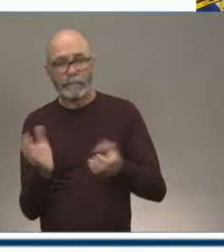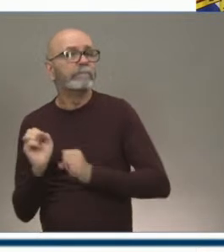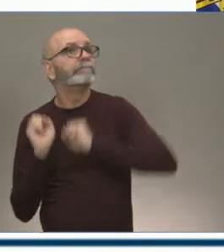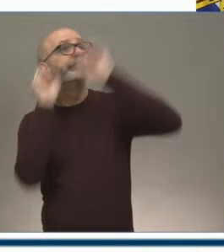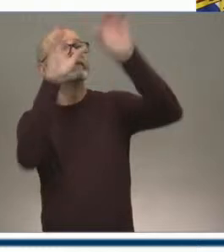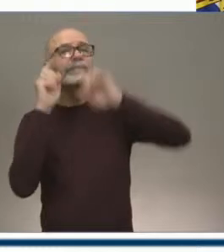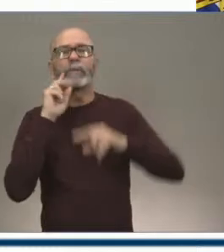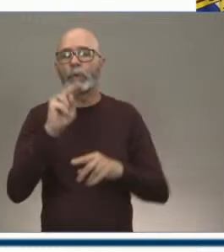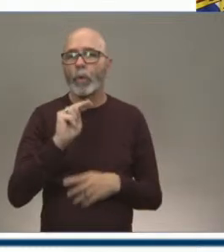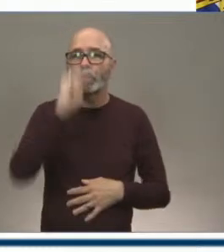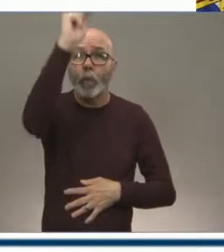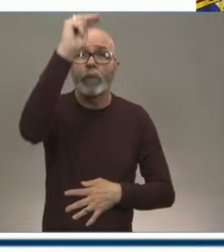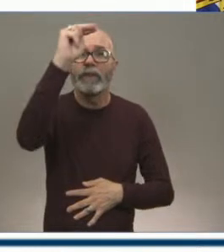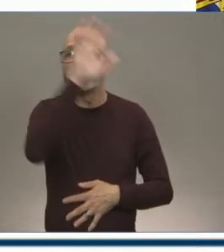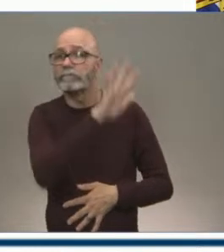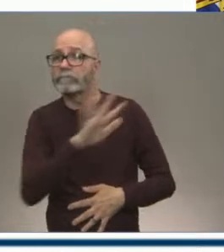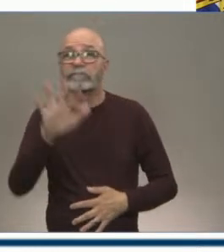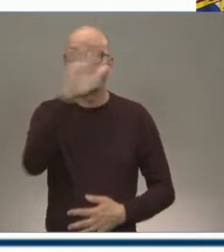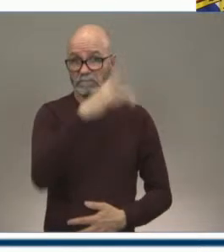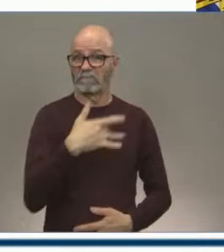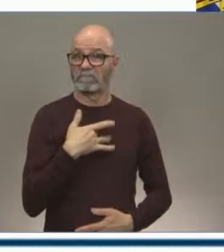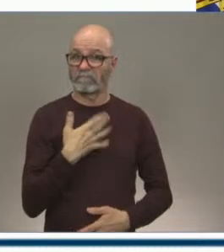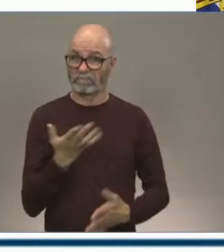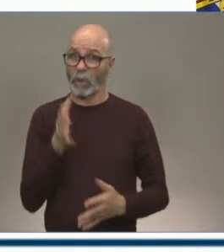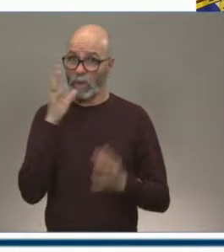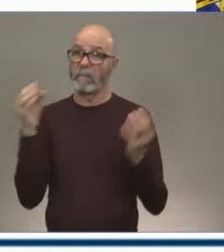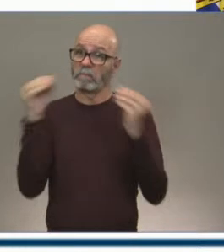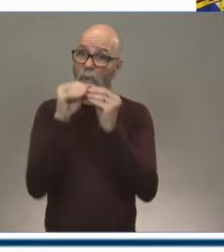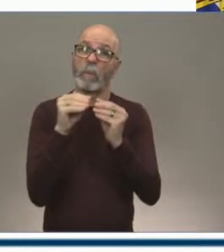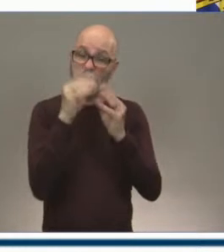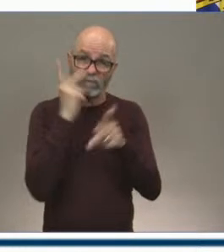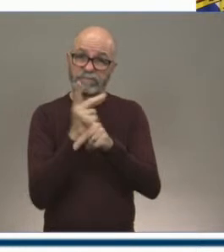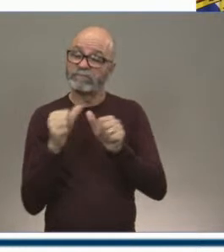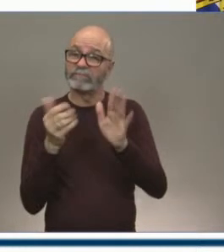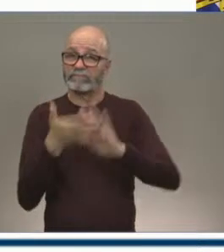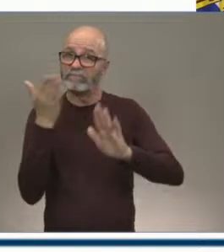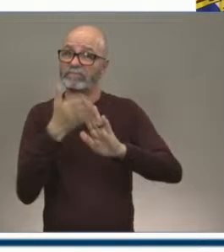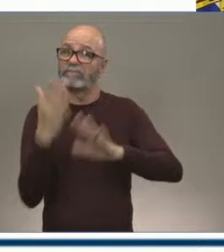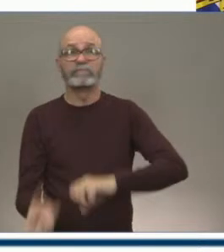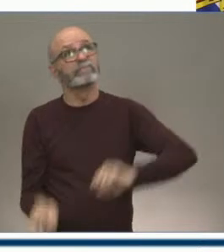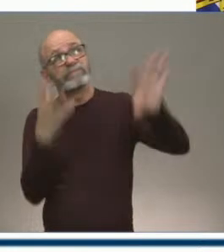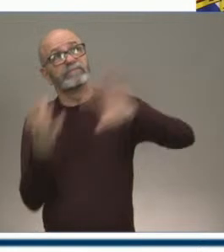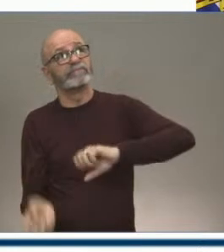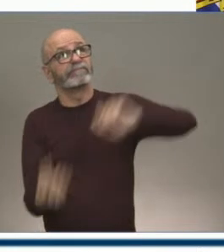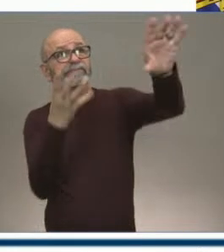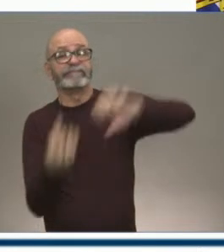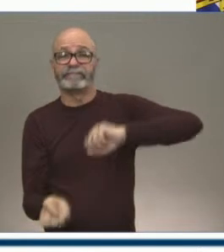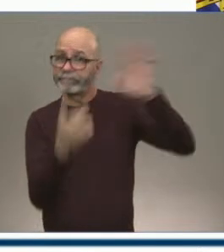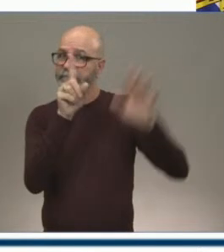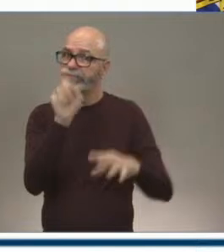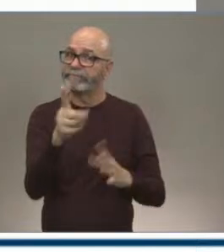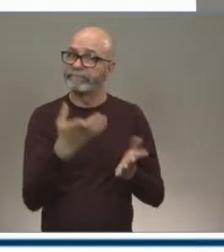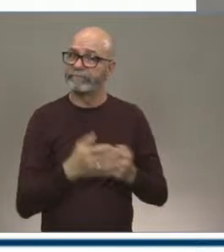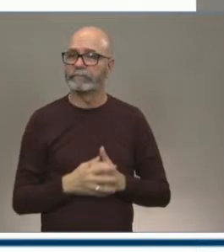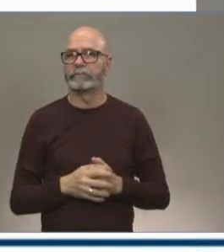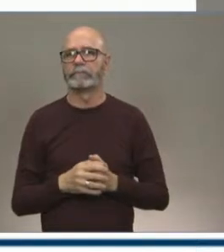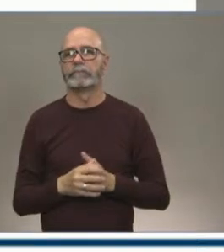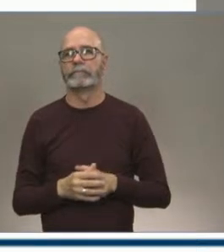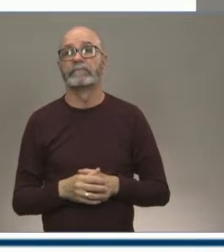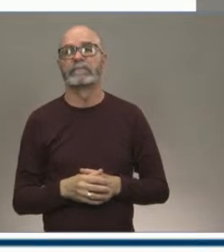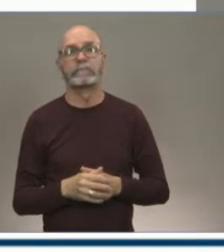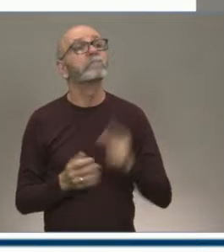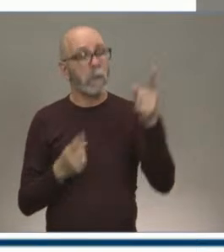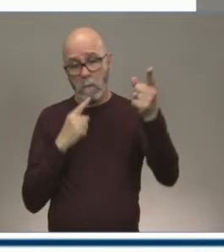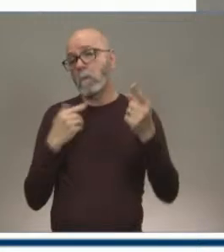Are you comfortable that we'll have a steady and predictable supply from here on in? We're certainly having very, strong